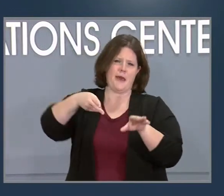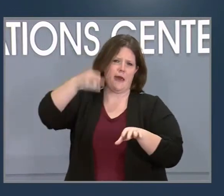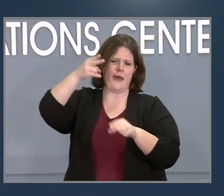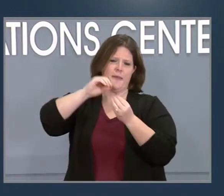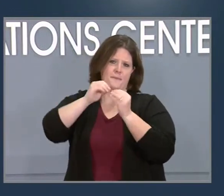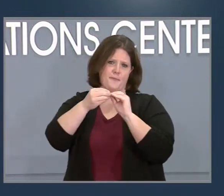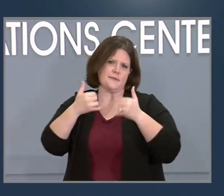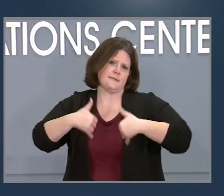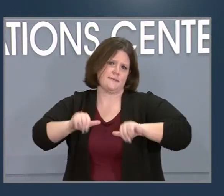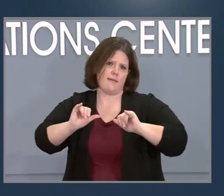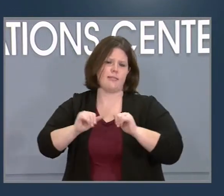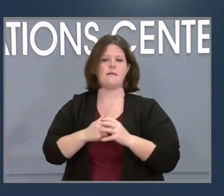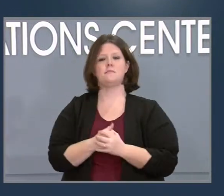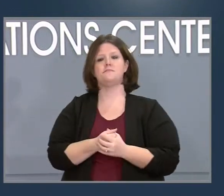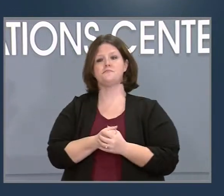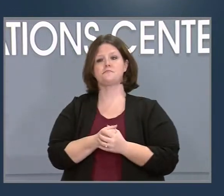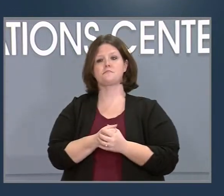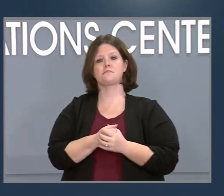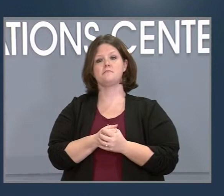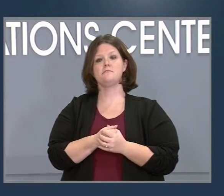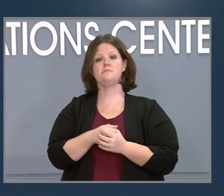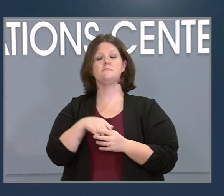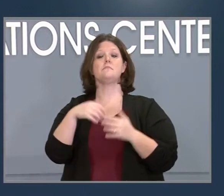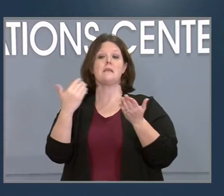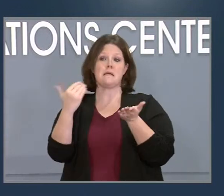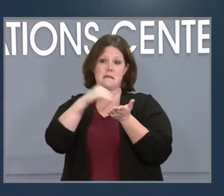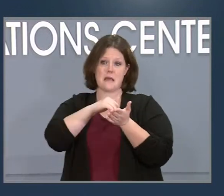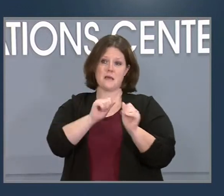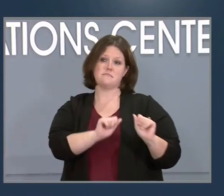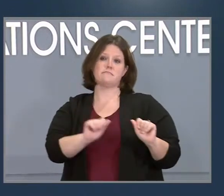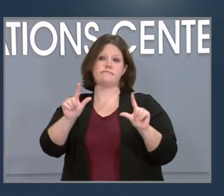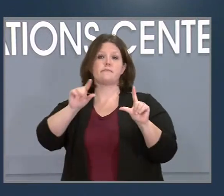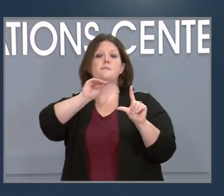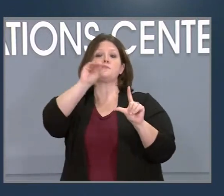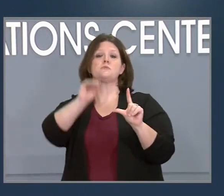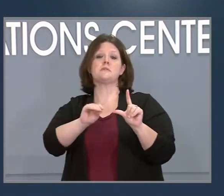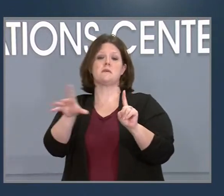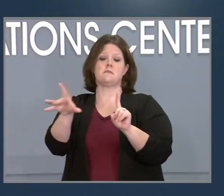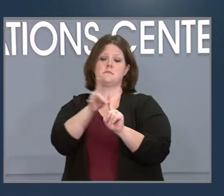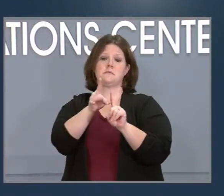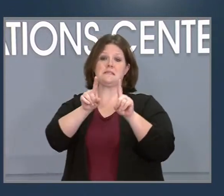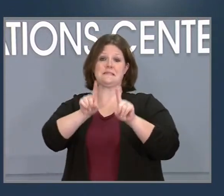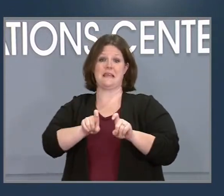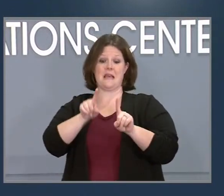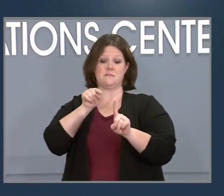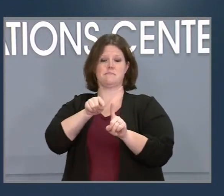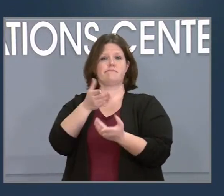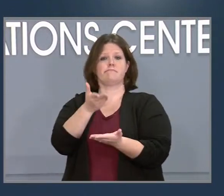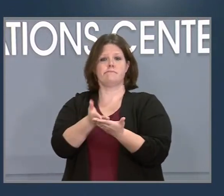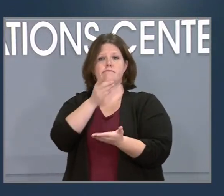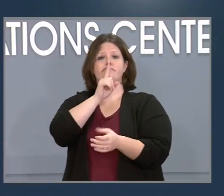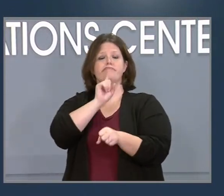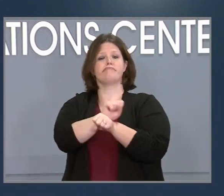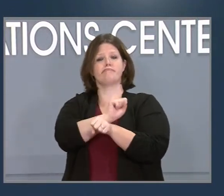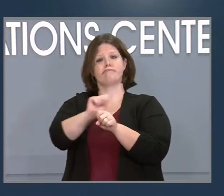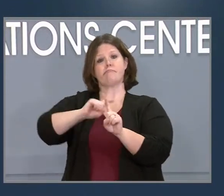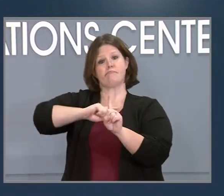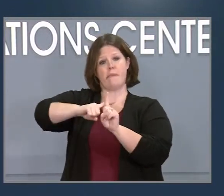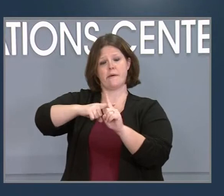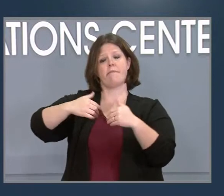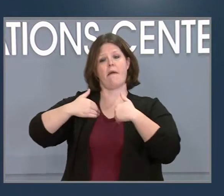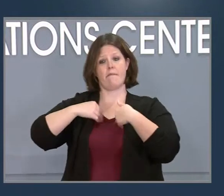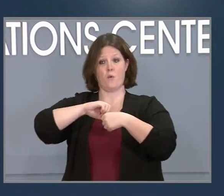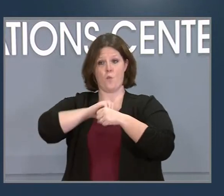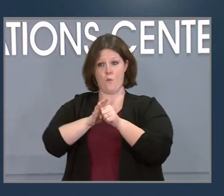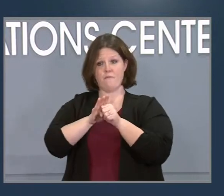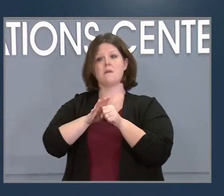goes back to the end of August, and looking at that yellow line, our percent of tests that are positive has also come down quite a bit, and we're much closer to